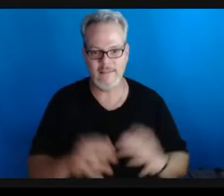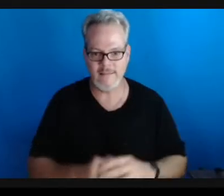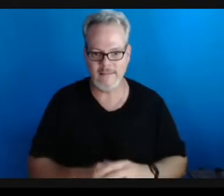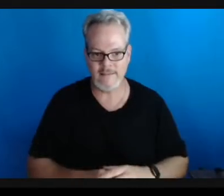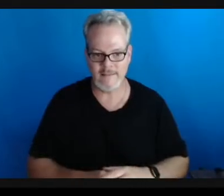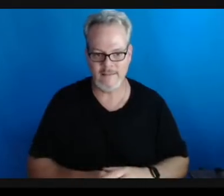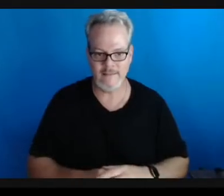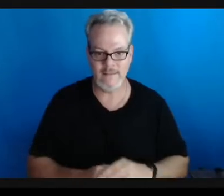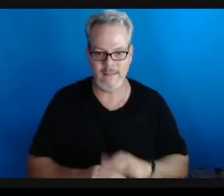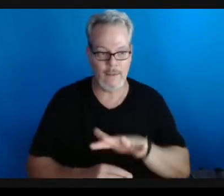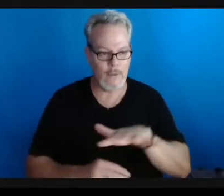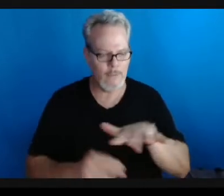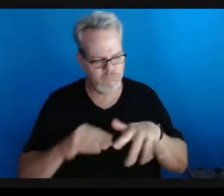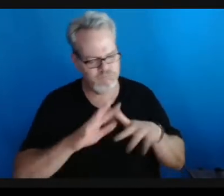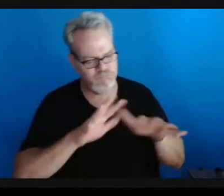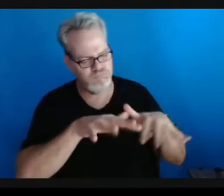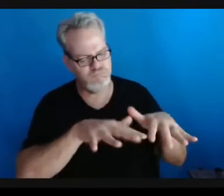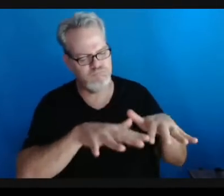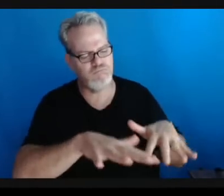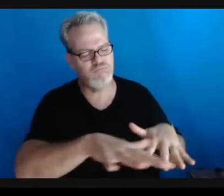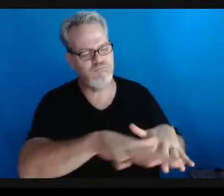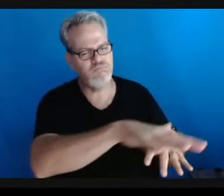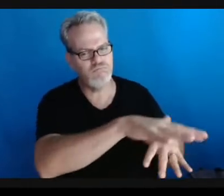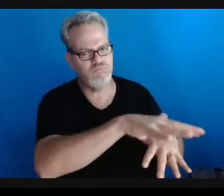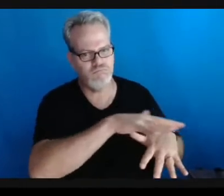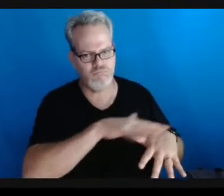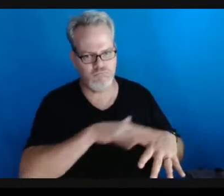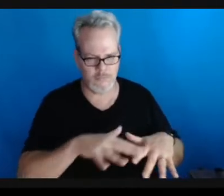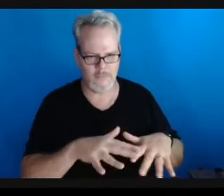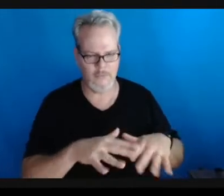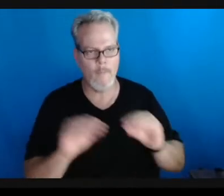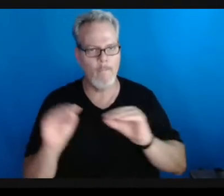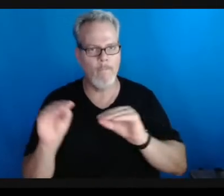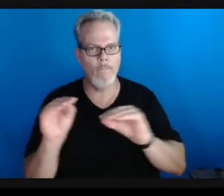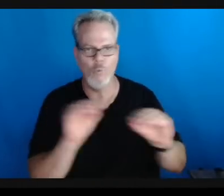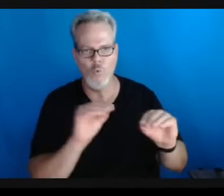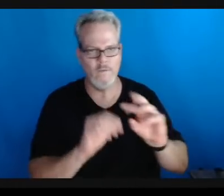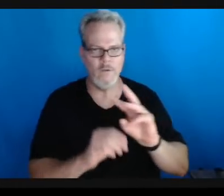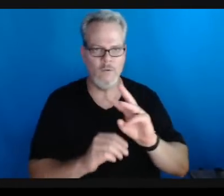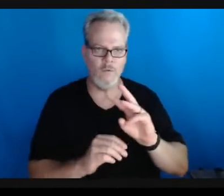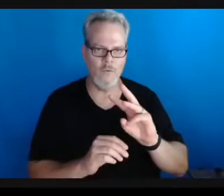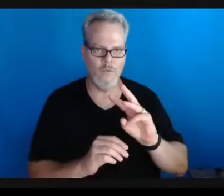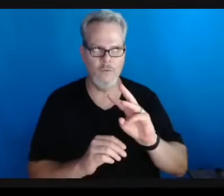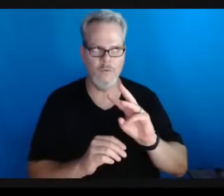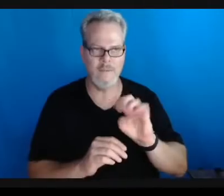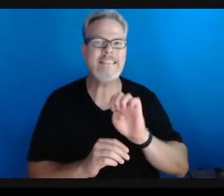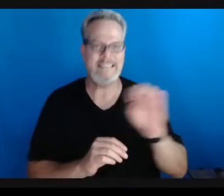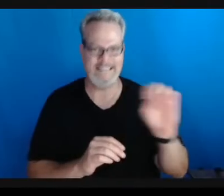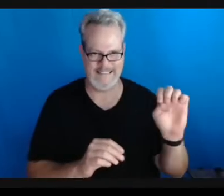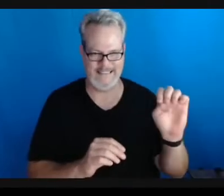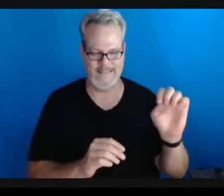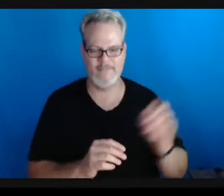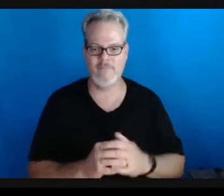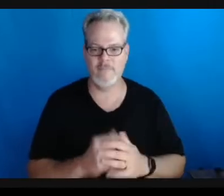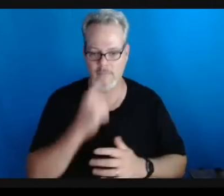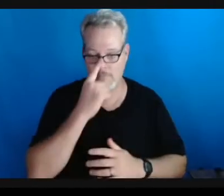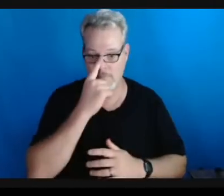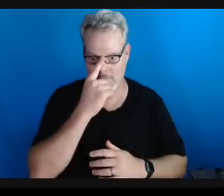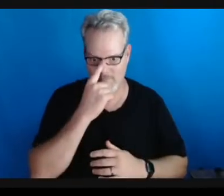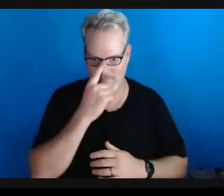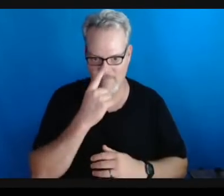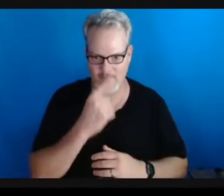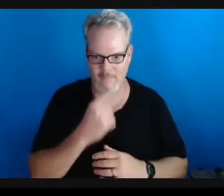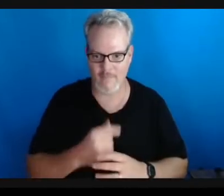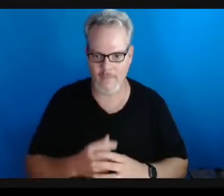out to the flow front over here, advancing to the west, to the east, I should say, to the left of the picture